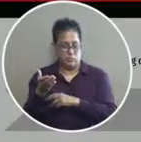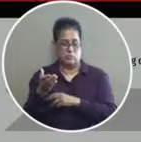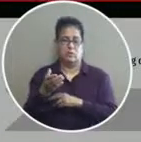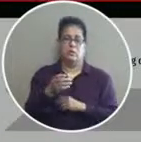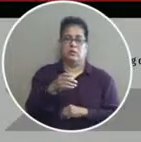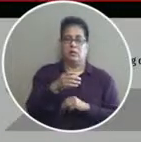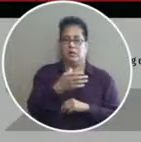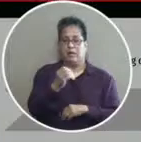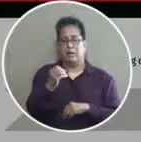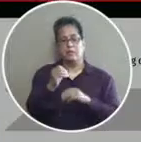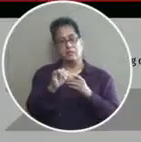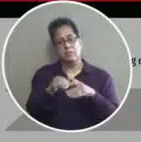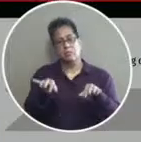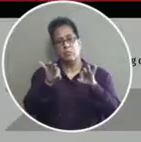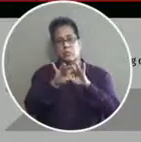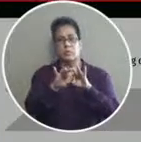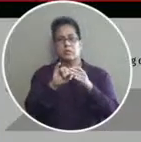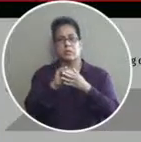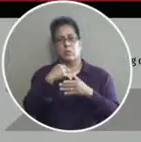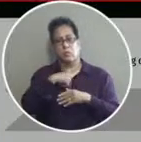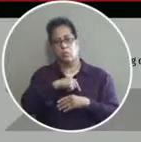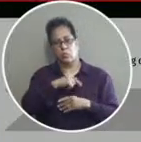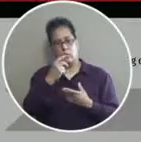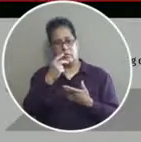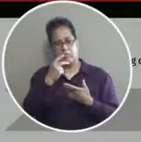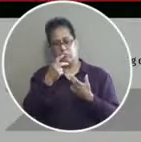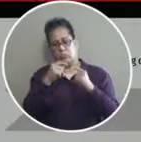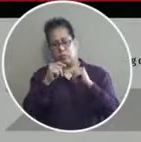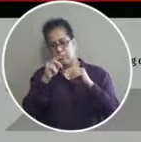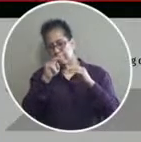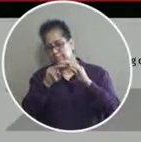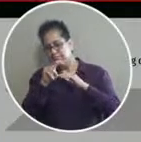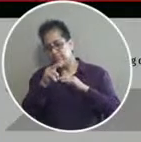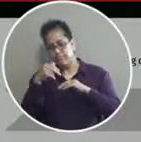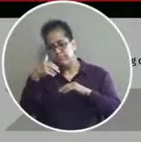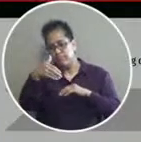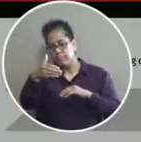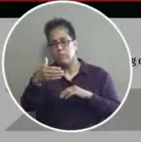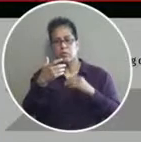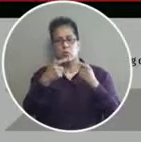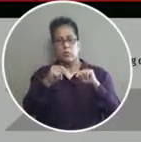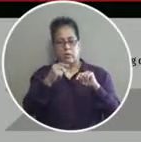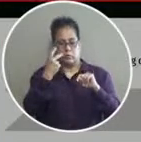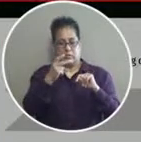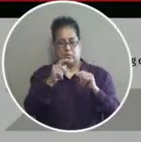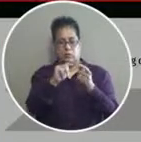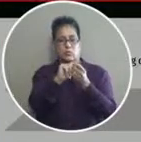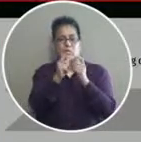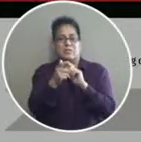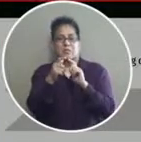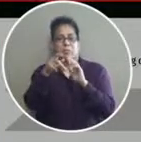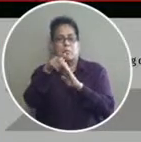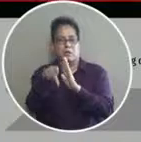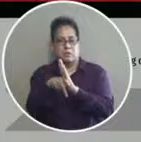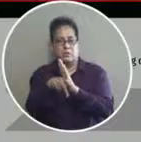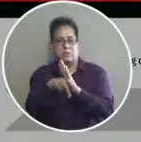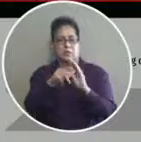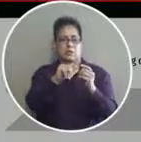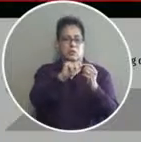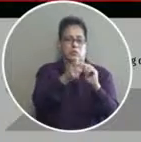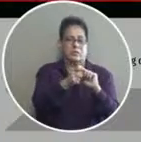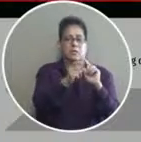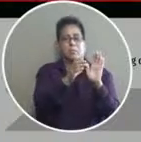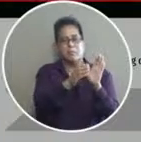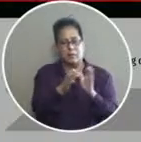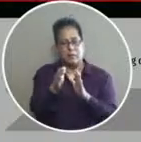before. It's important that as we look towards the future, we need to look towards a transition policy and a transition